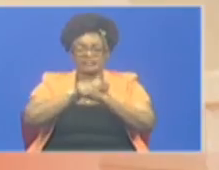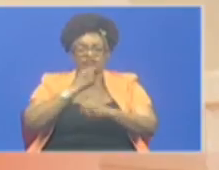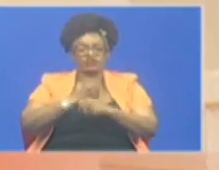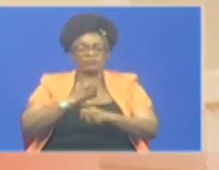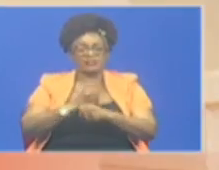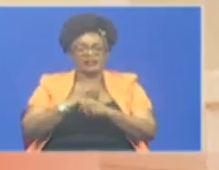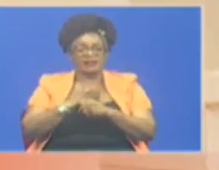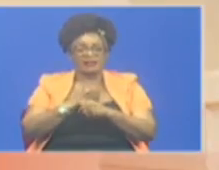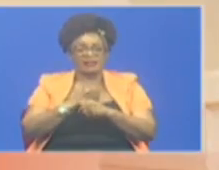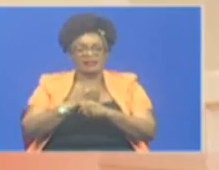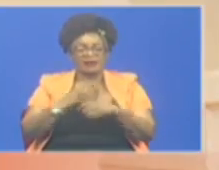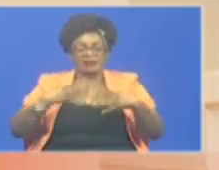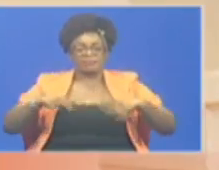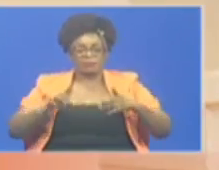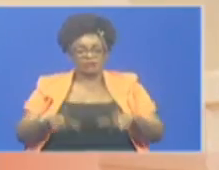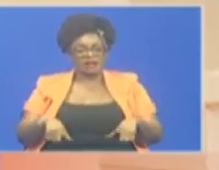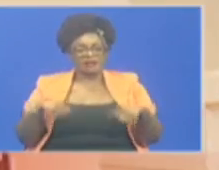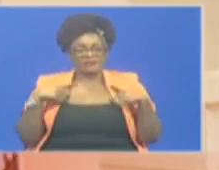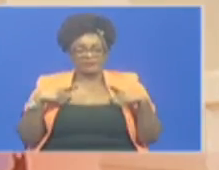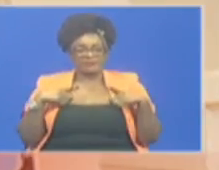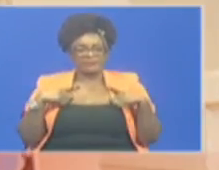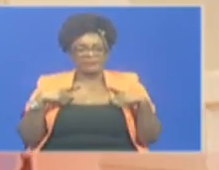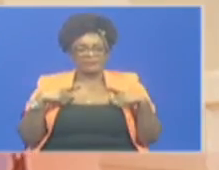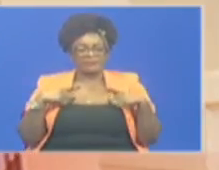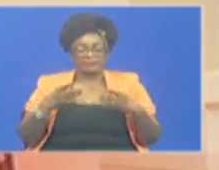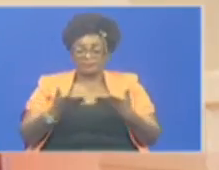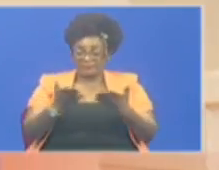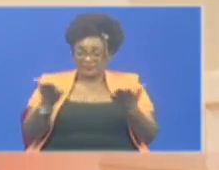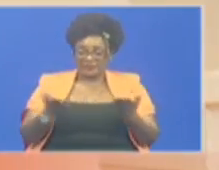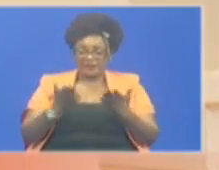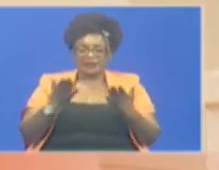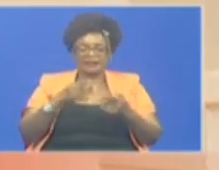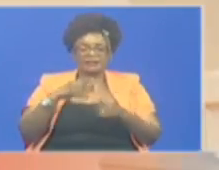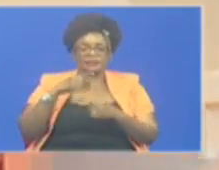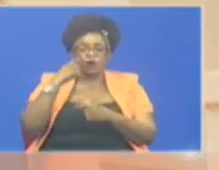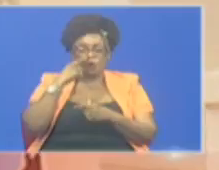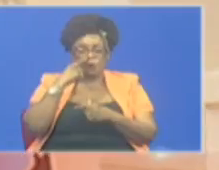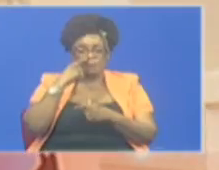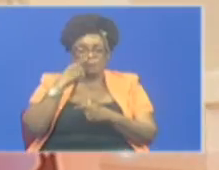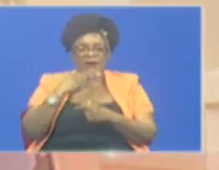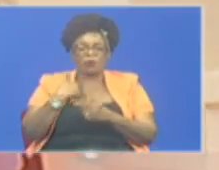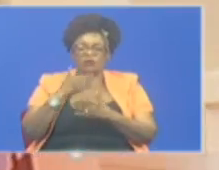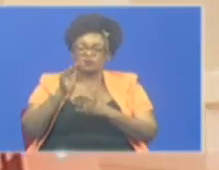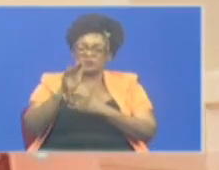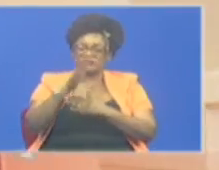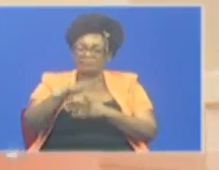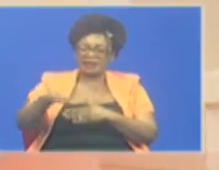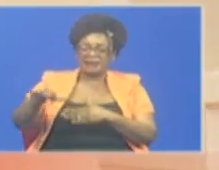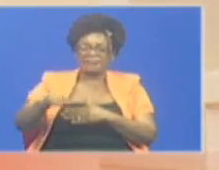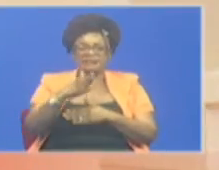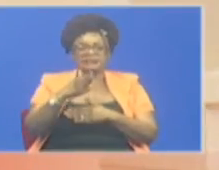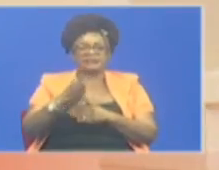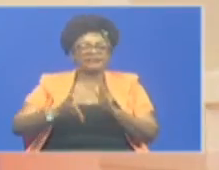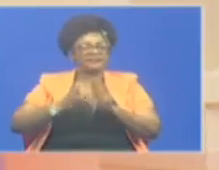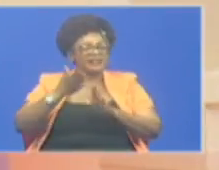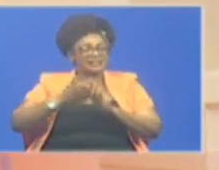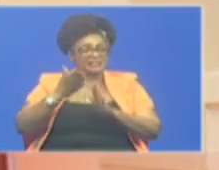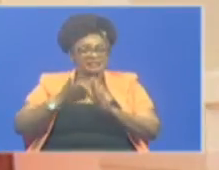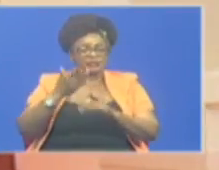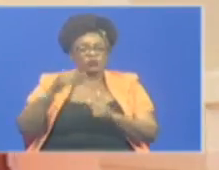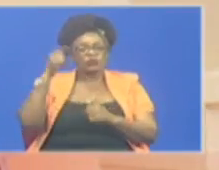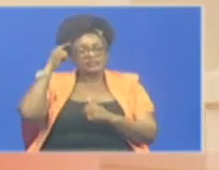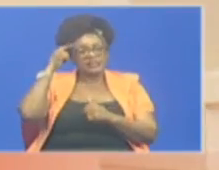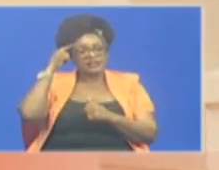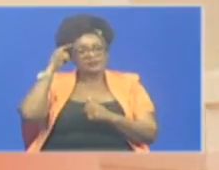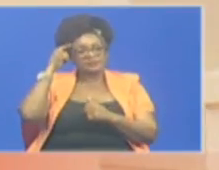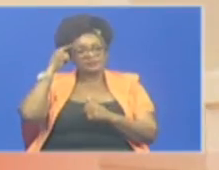livelihoods. Here at home, I want to once again urge Parliament to expeditiously consider